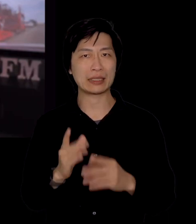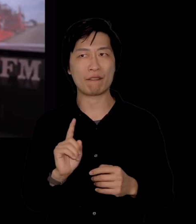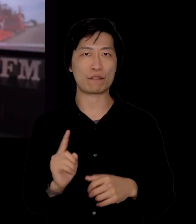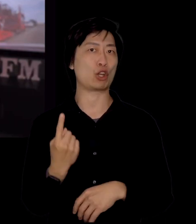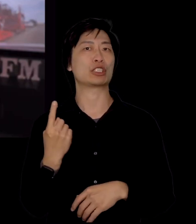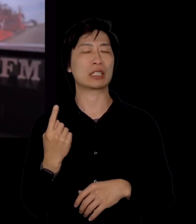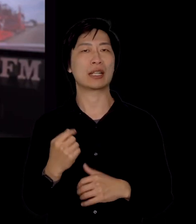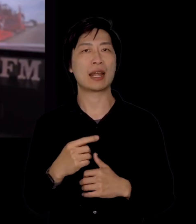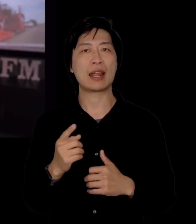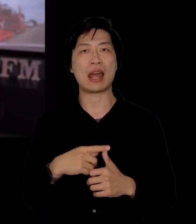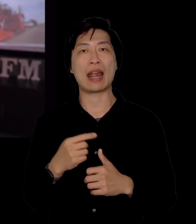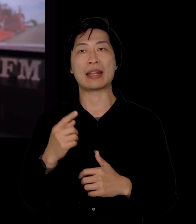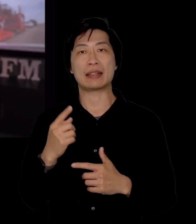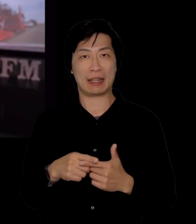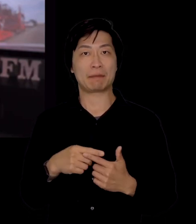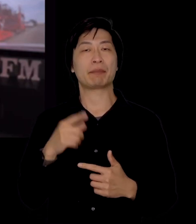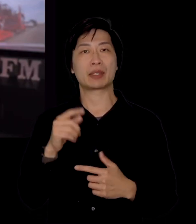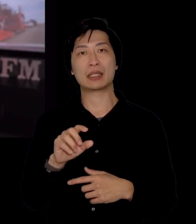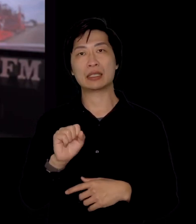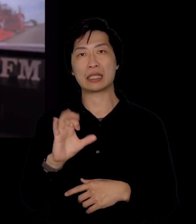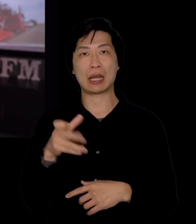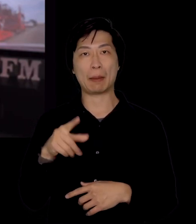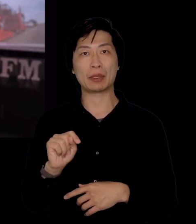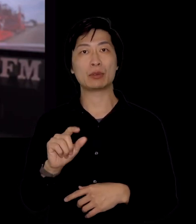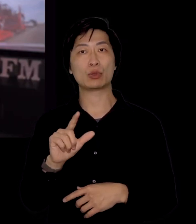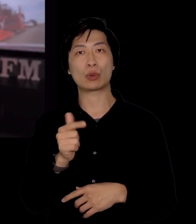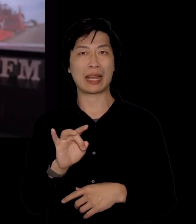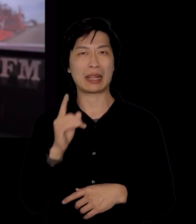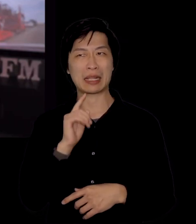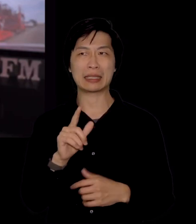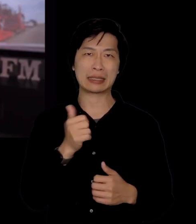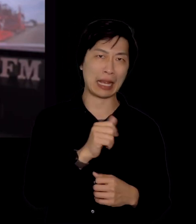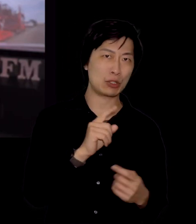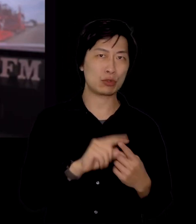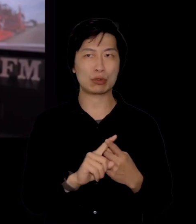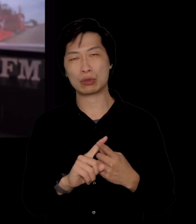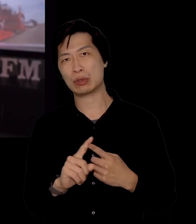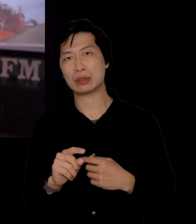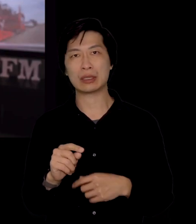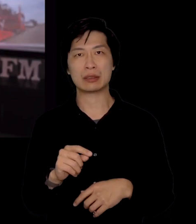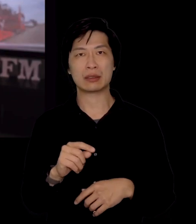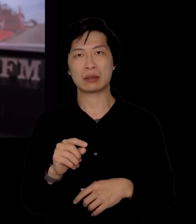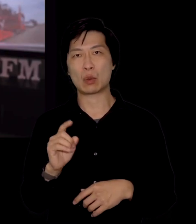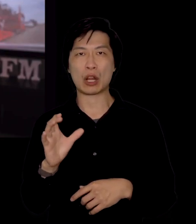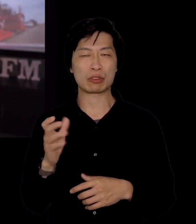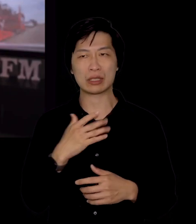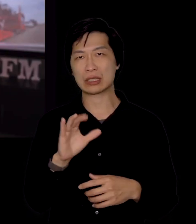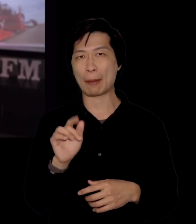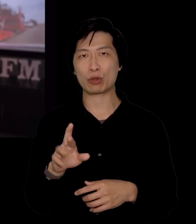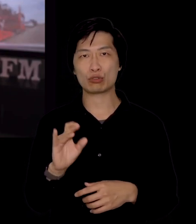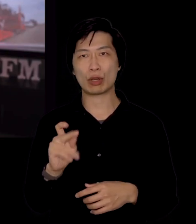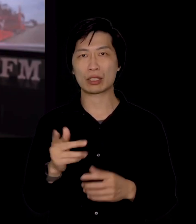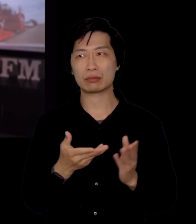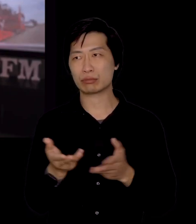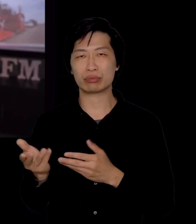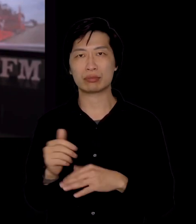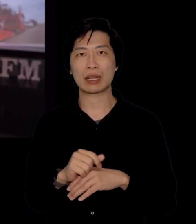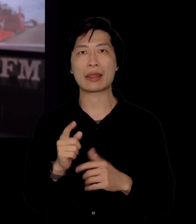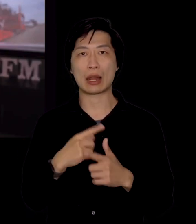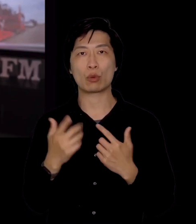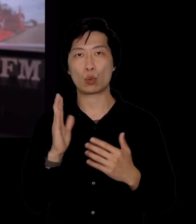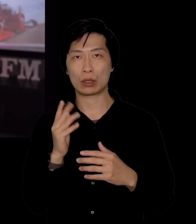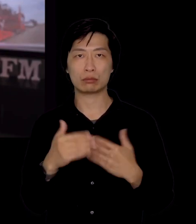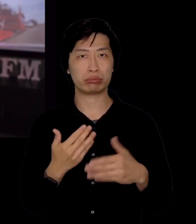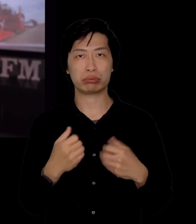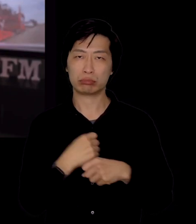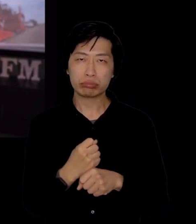probably to employees first. September 28th, I think they'll deliver 10 to 20 Cybertrucks to the first 20 customers. And